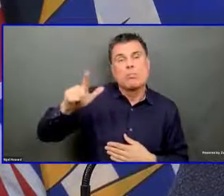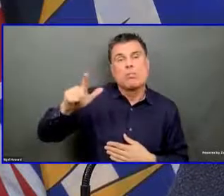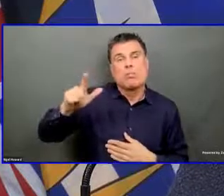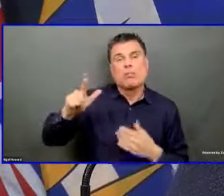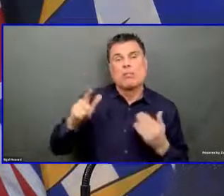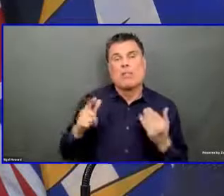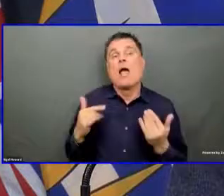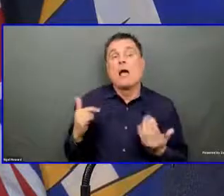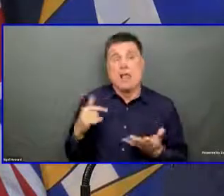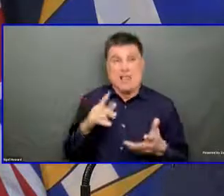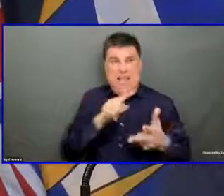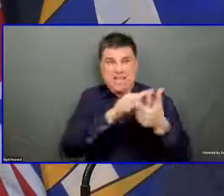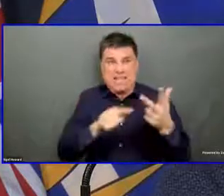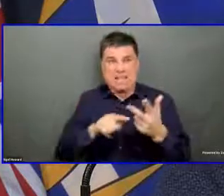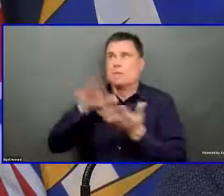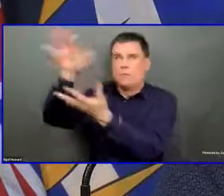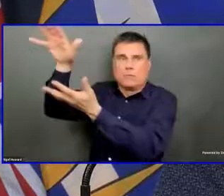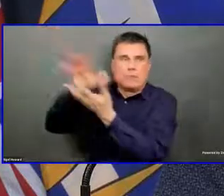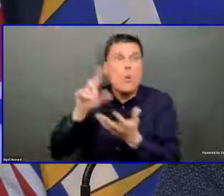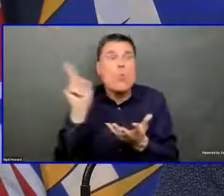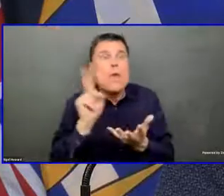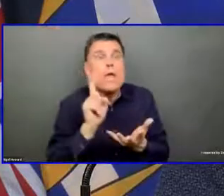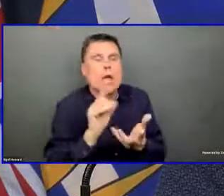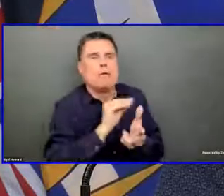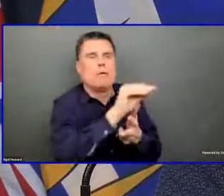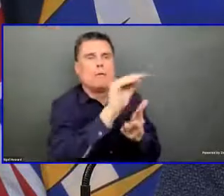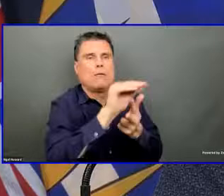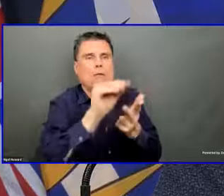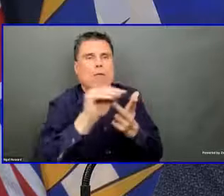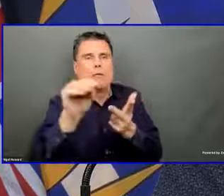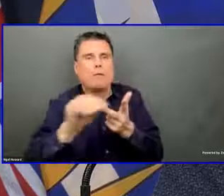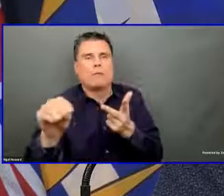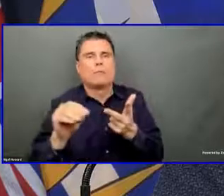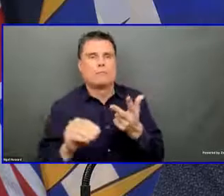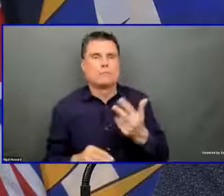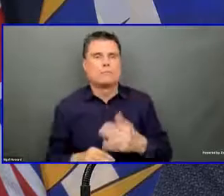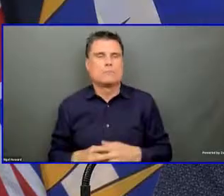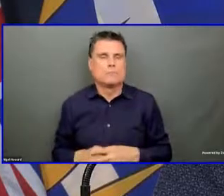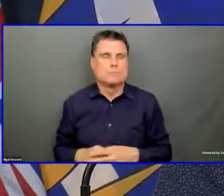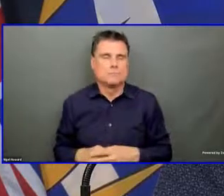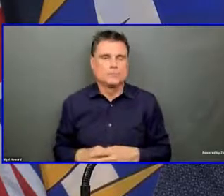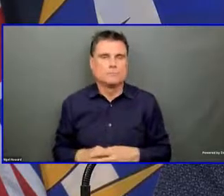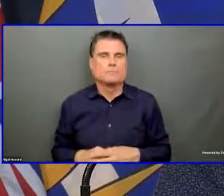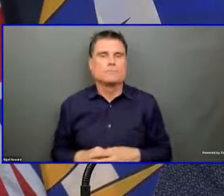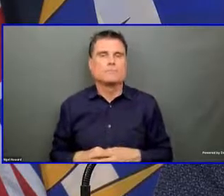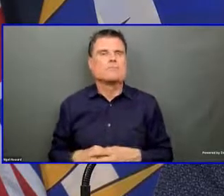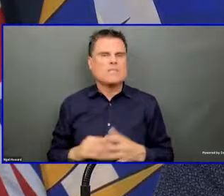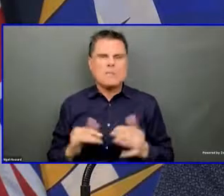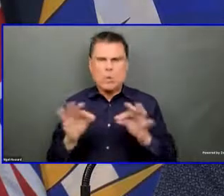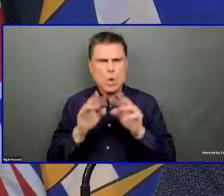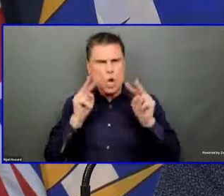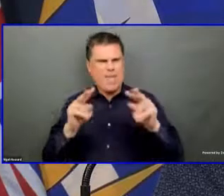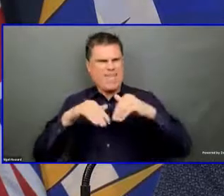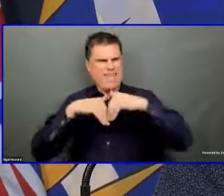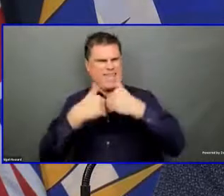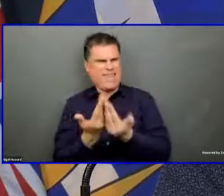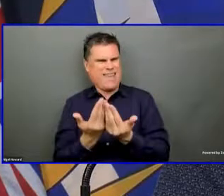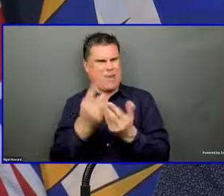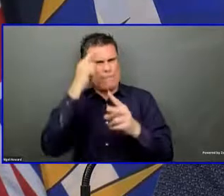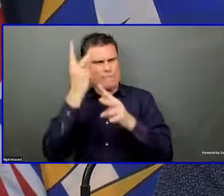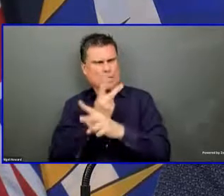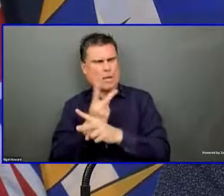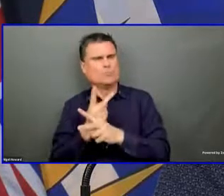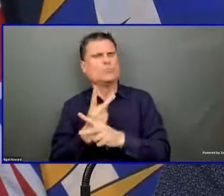providing advice to us on in the coming days. Tom Zatarek, Surrey Now leader.